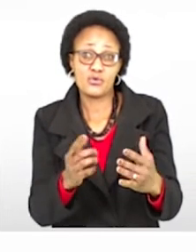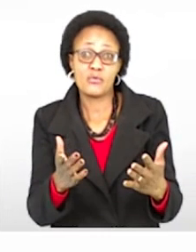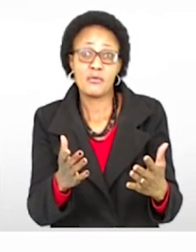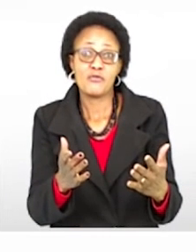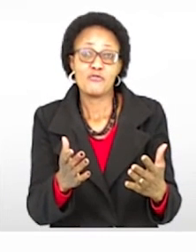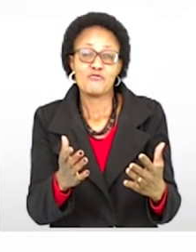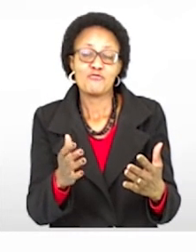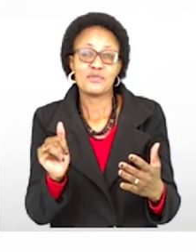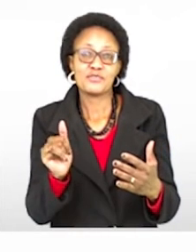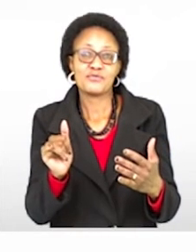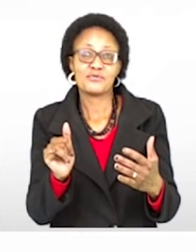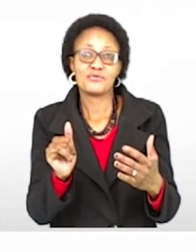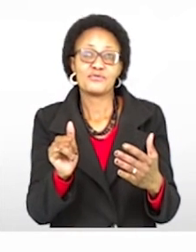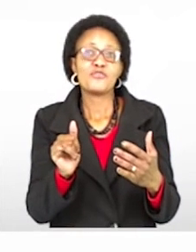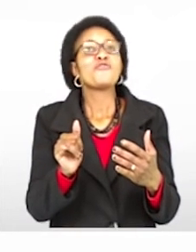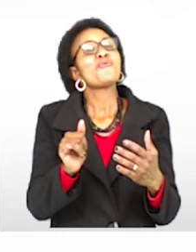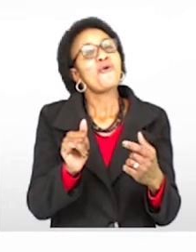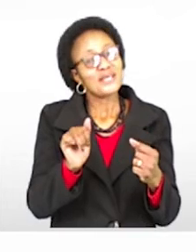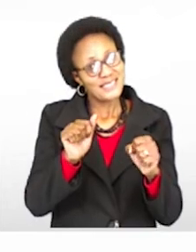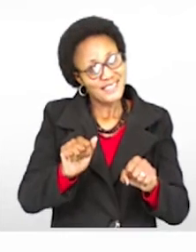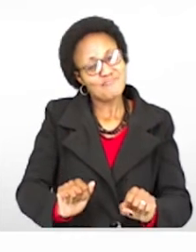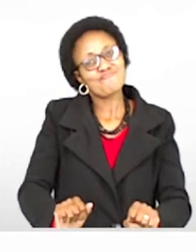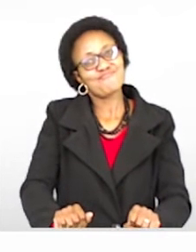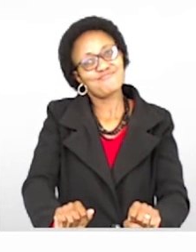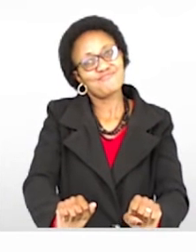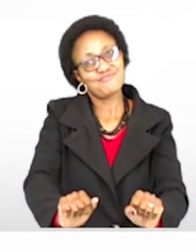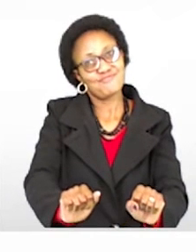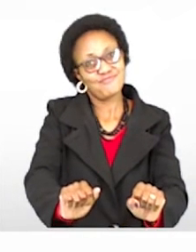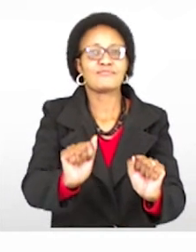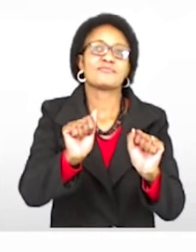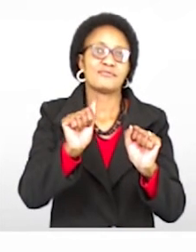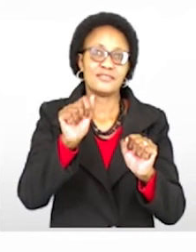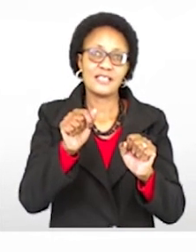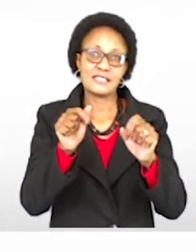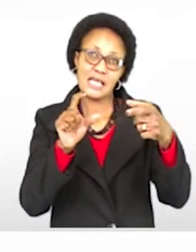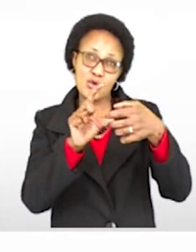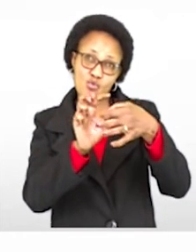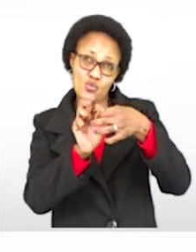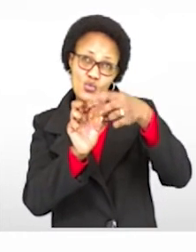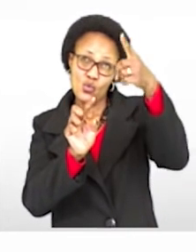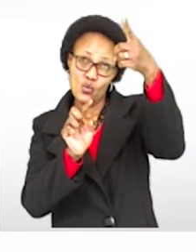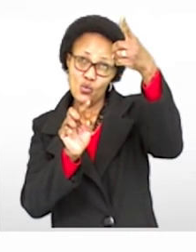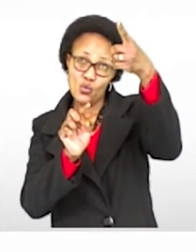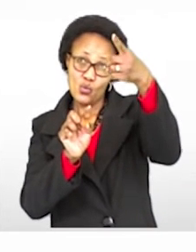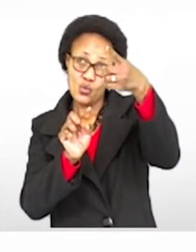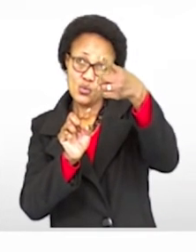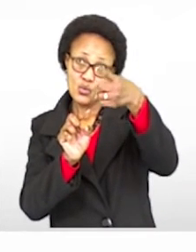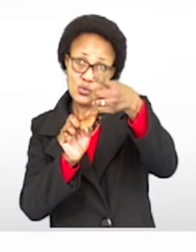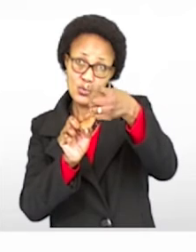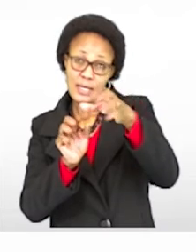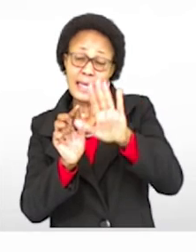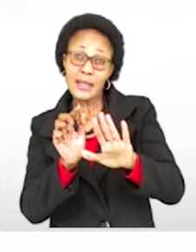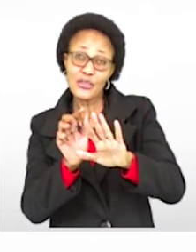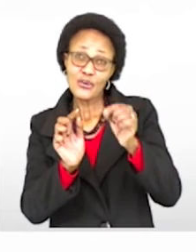Well done. It is the trolley that is down below there. I'd like you to please take your